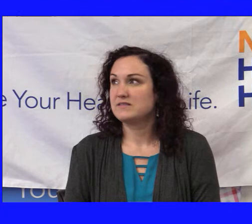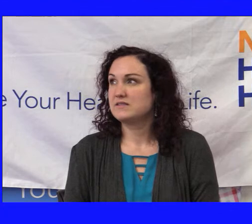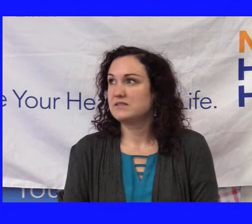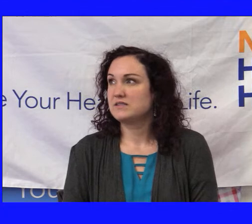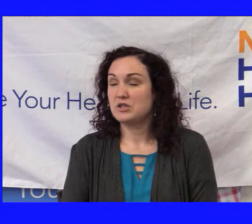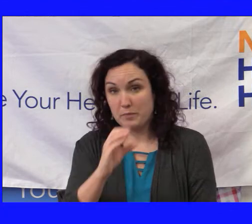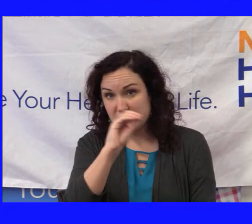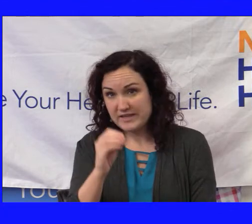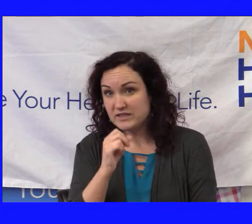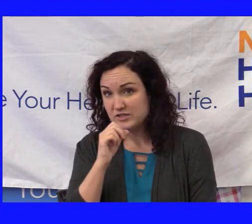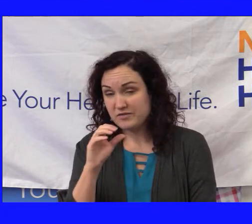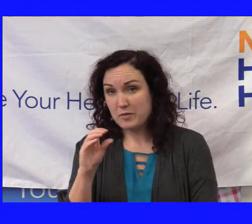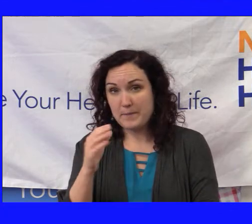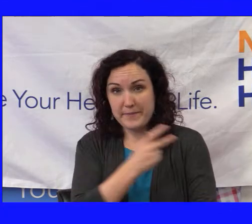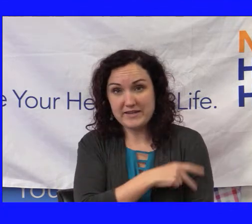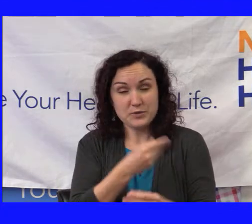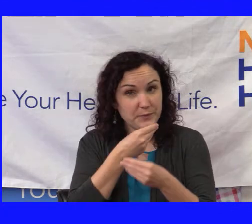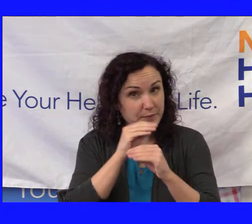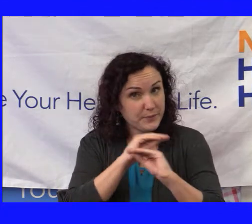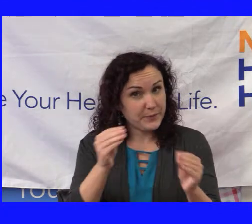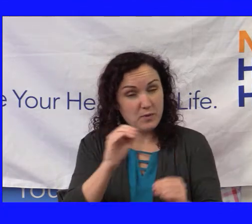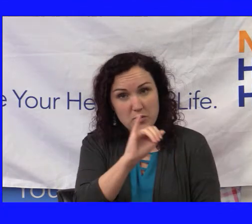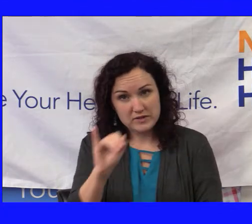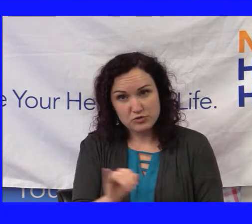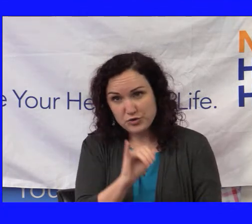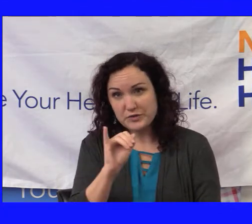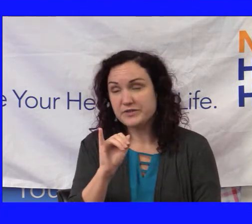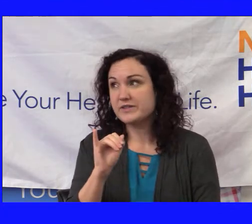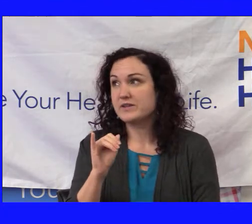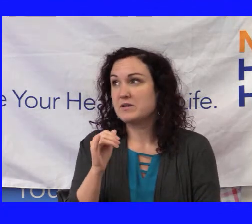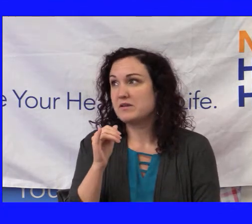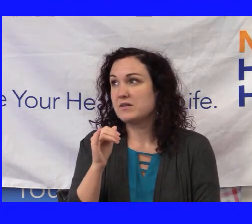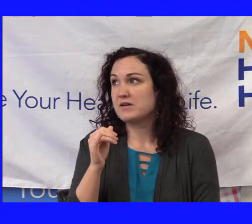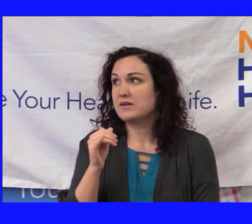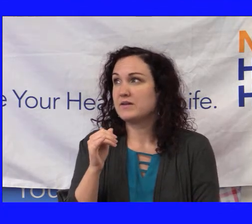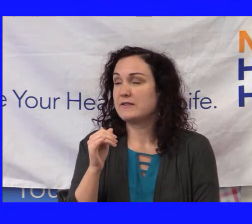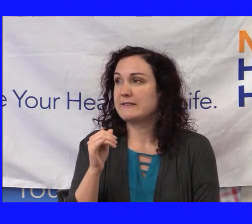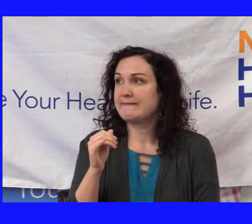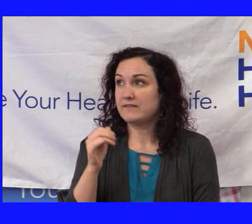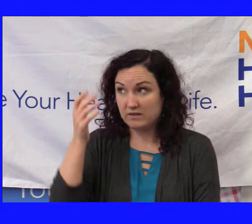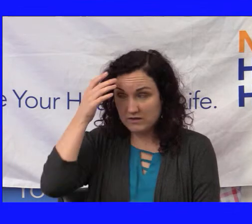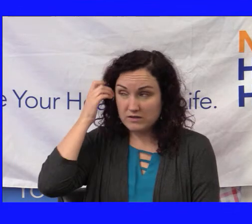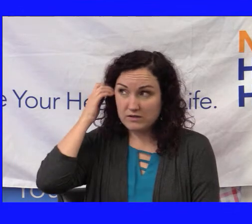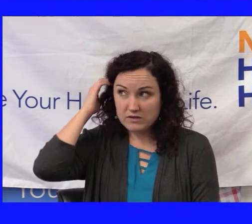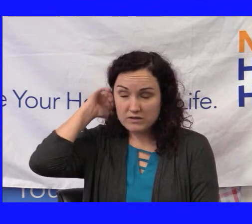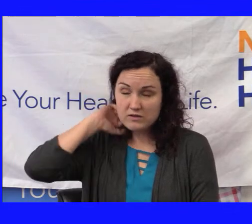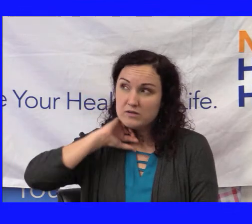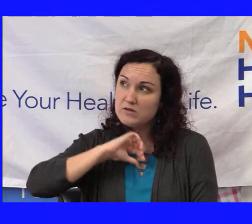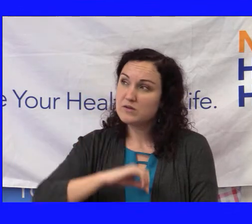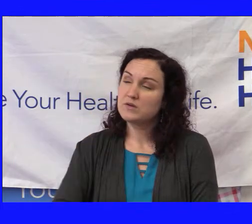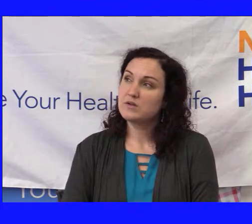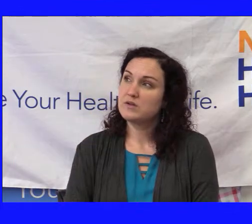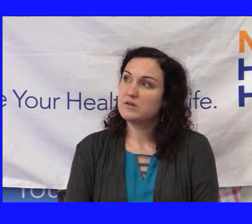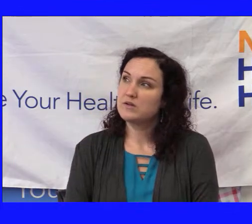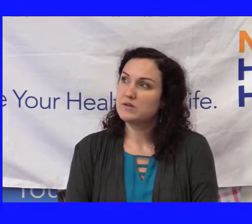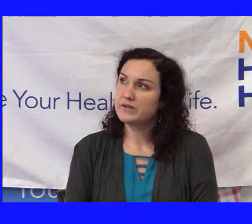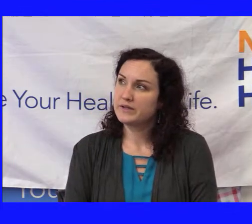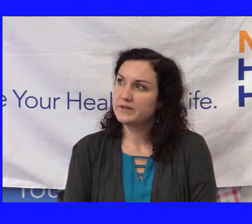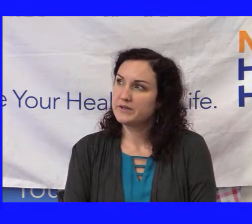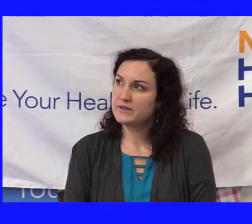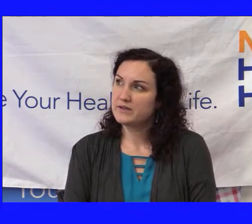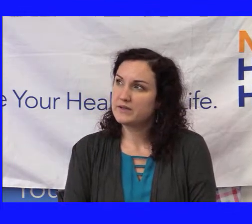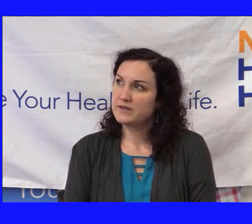uninsured patients confuses me a little bit. Maybe you can help me. So uninsured